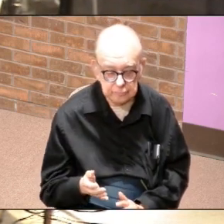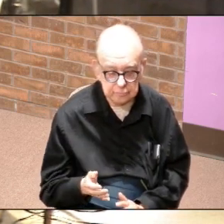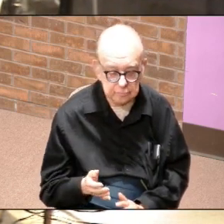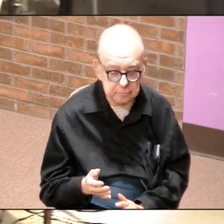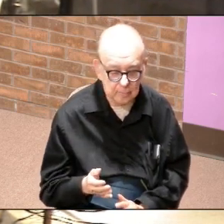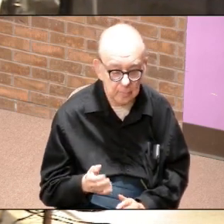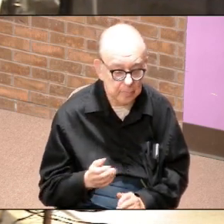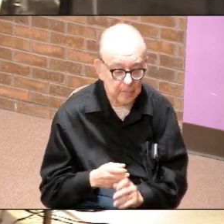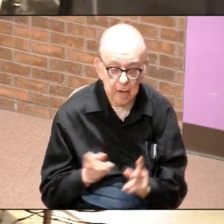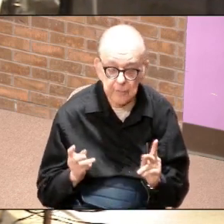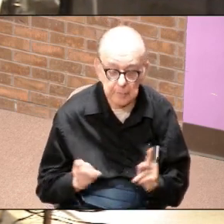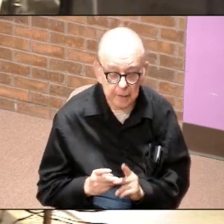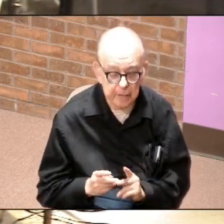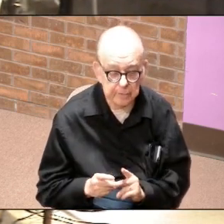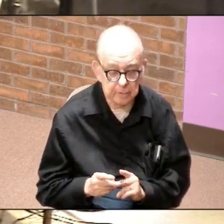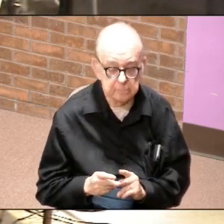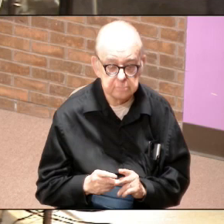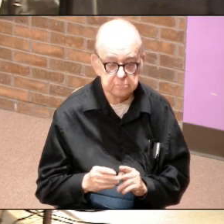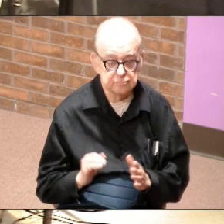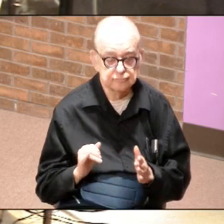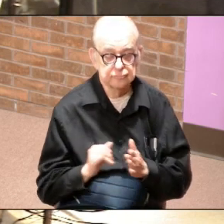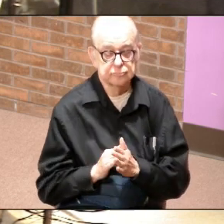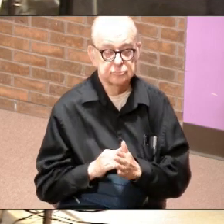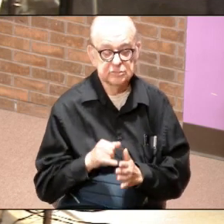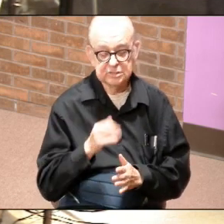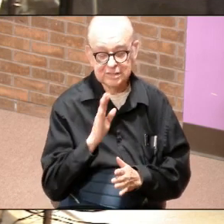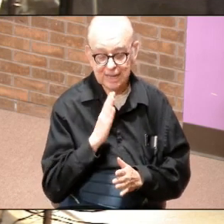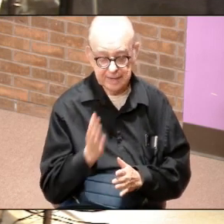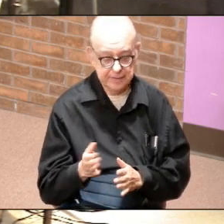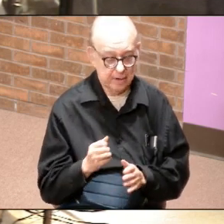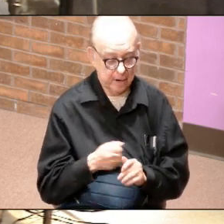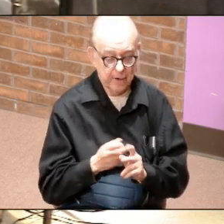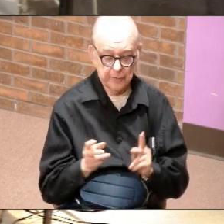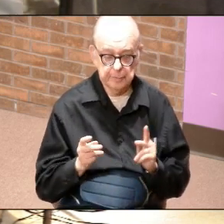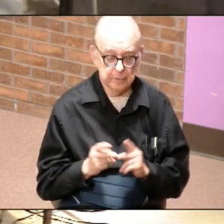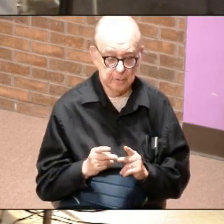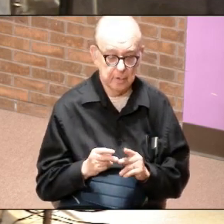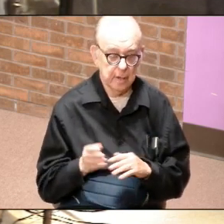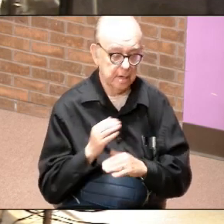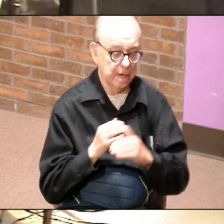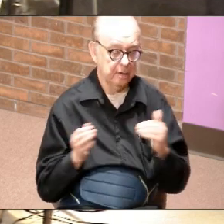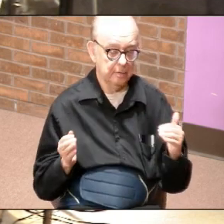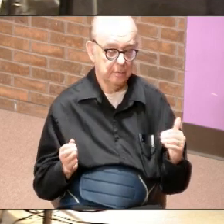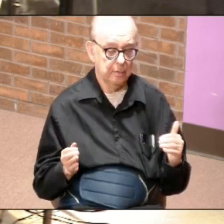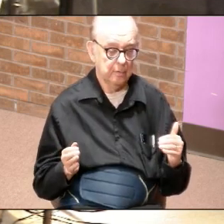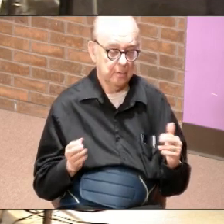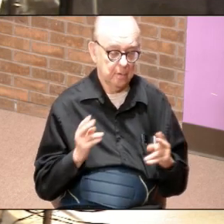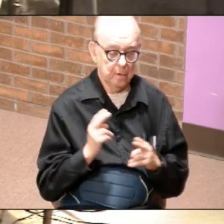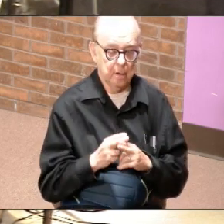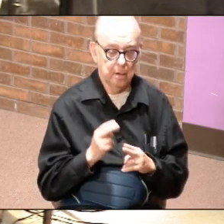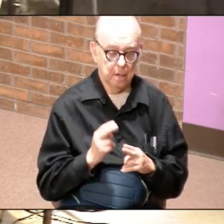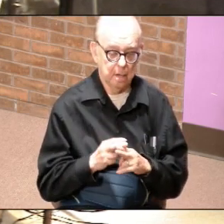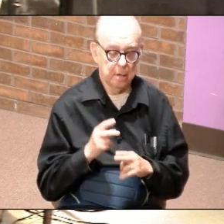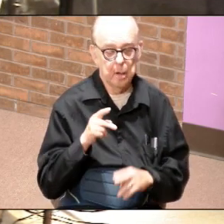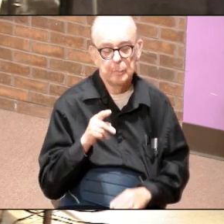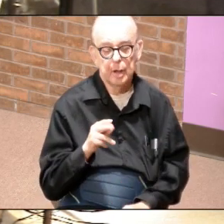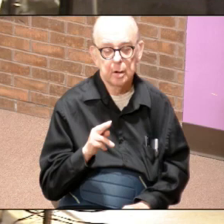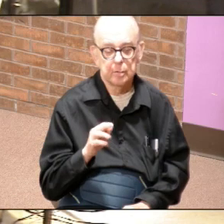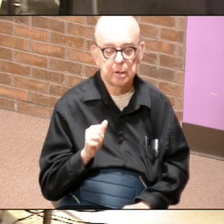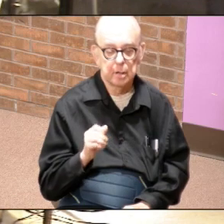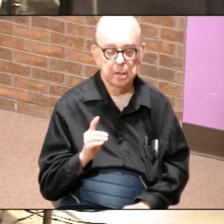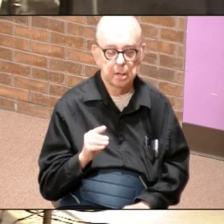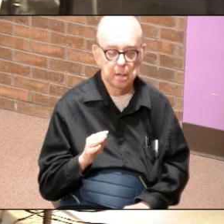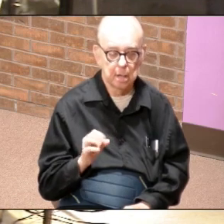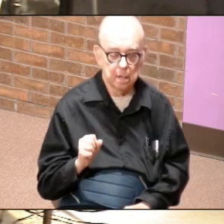It's everywhere, because that's where he's at, okay? In heaven, it's also called paradise.